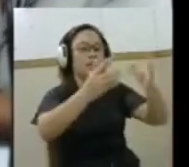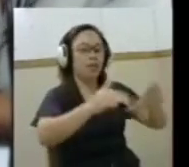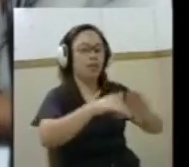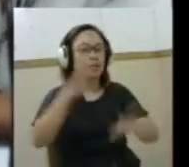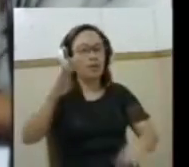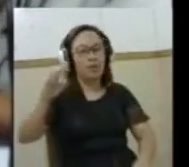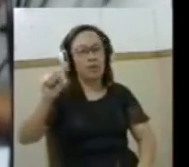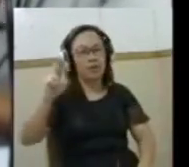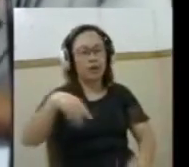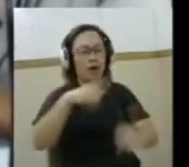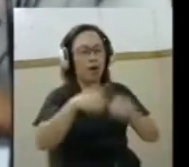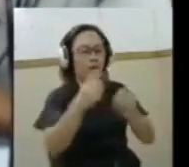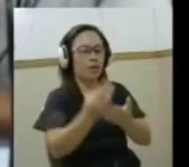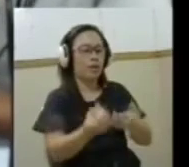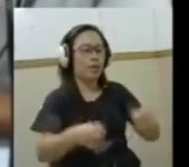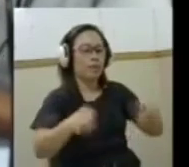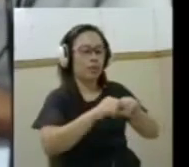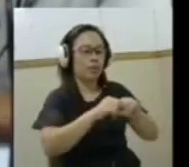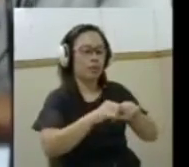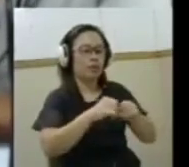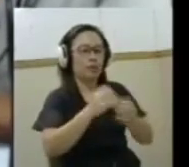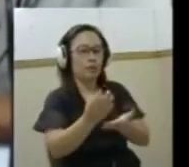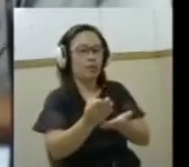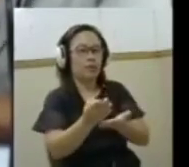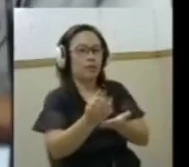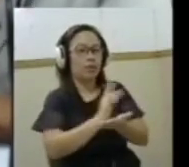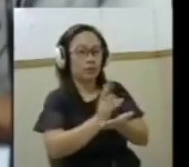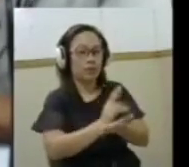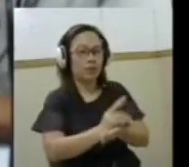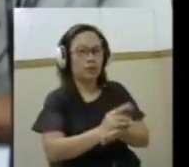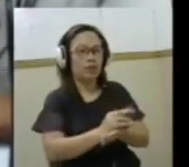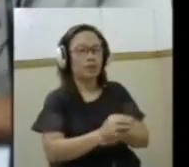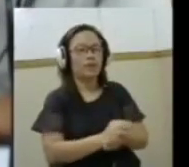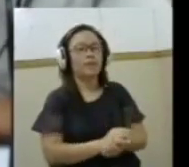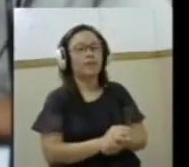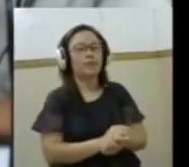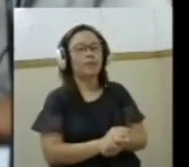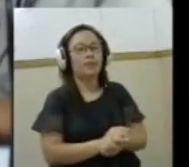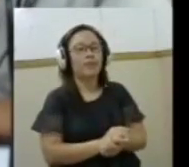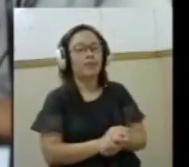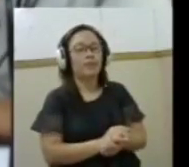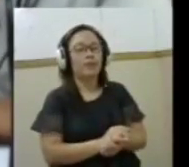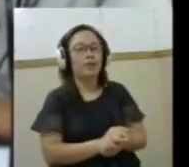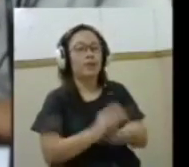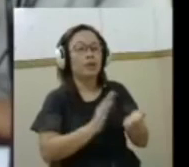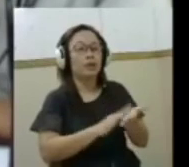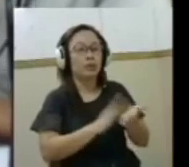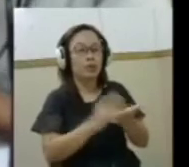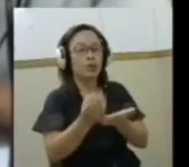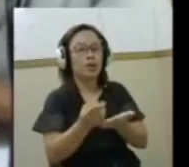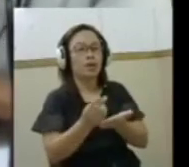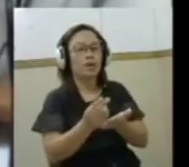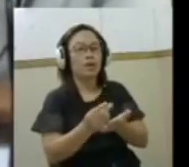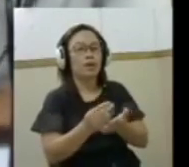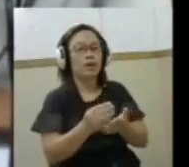of research. He said that the universe is too wide to wonder and to know unknown to our